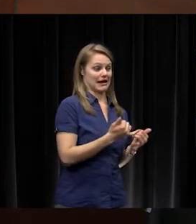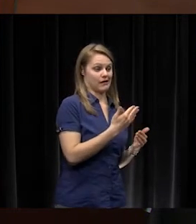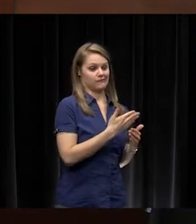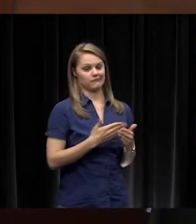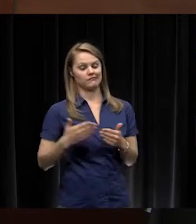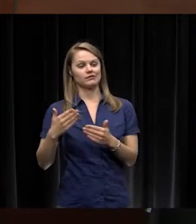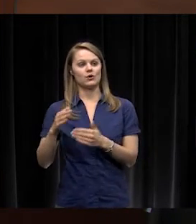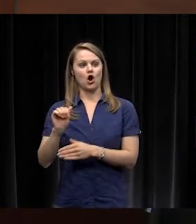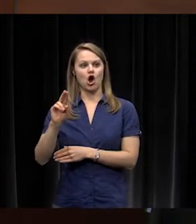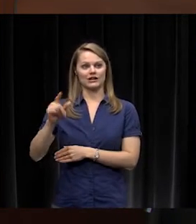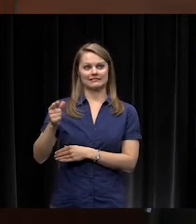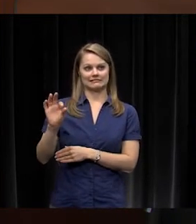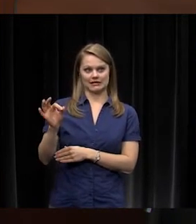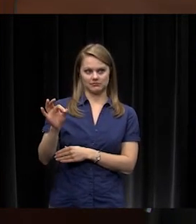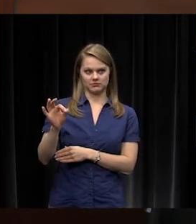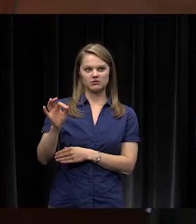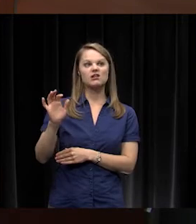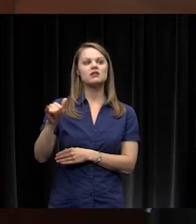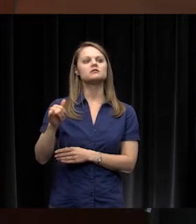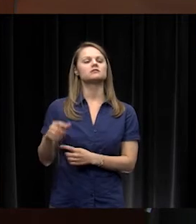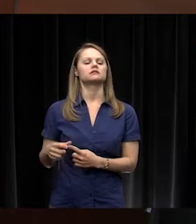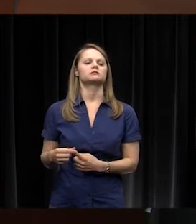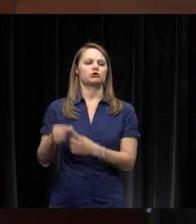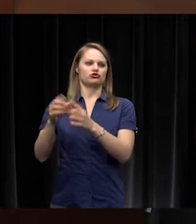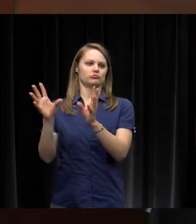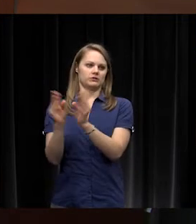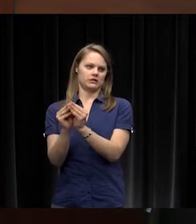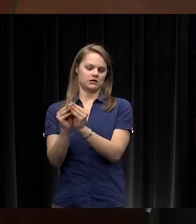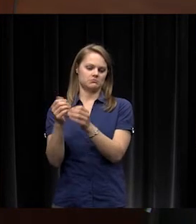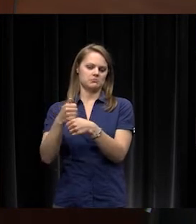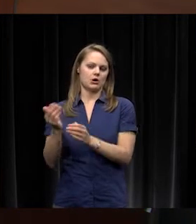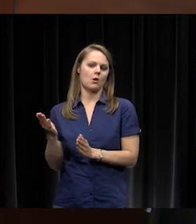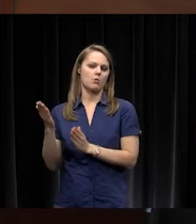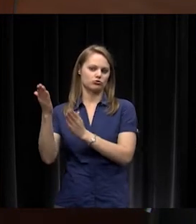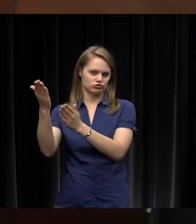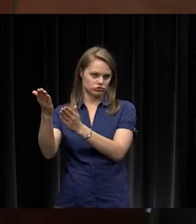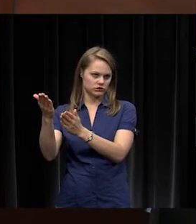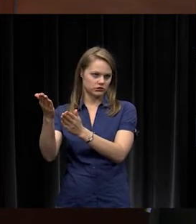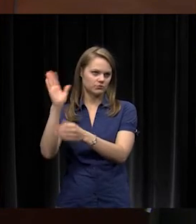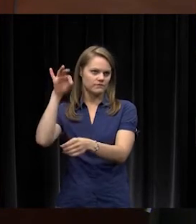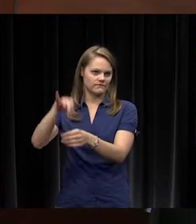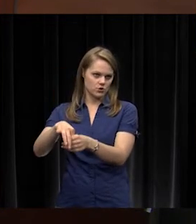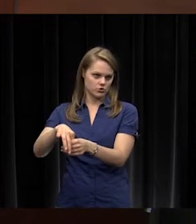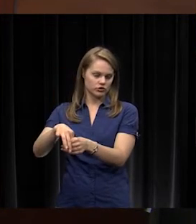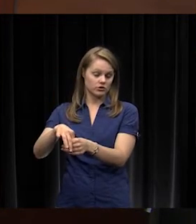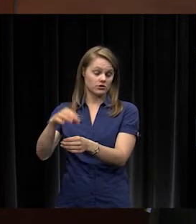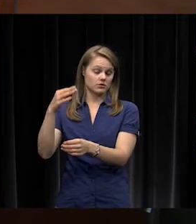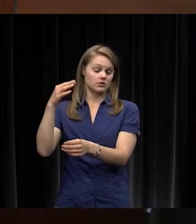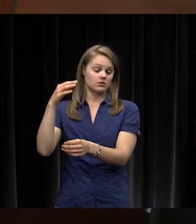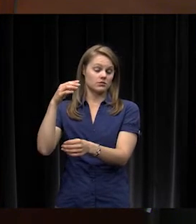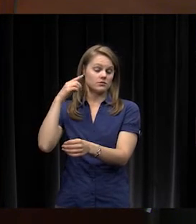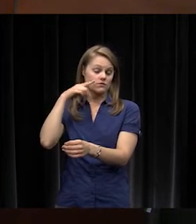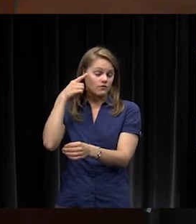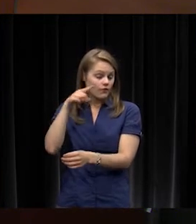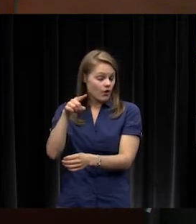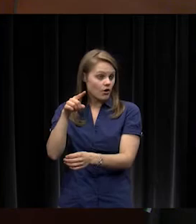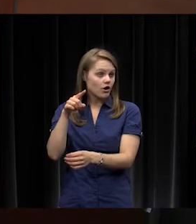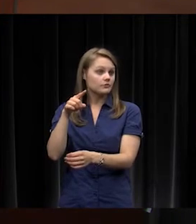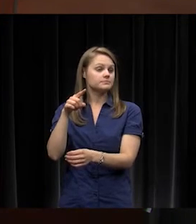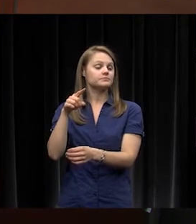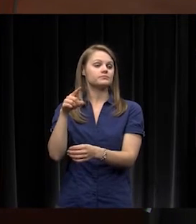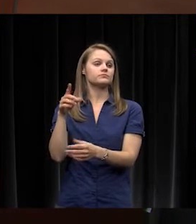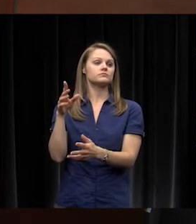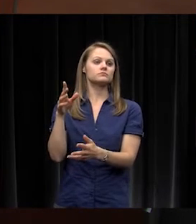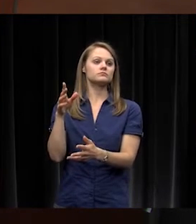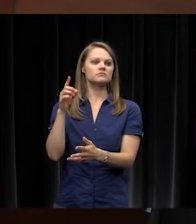be a special meeting that we'll make a motion and we'll come back on that. And the point of that will be is to bring that the amount we have,